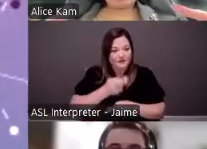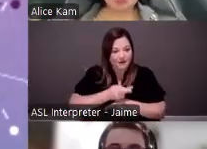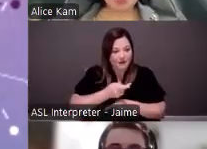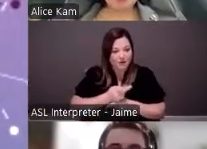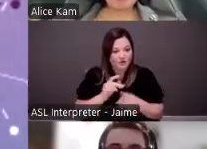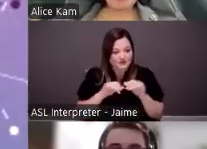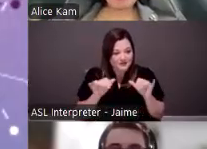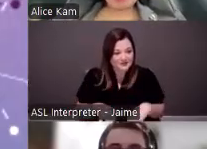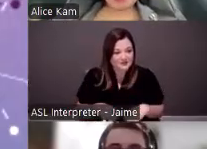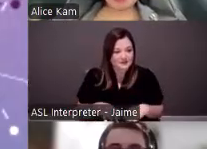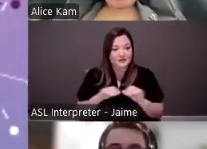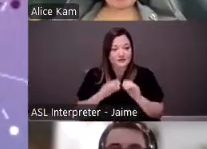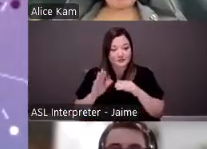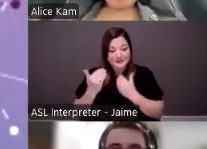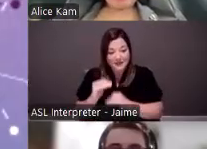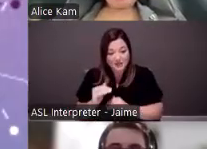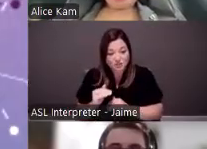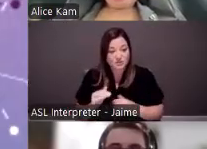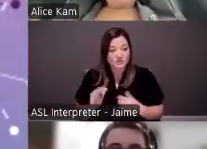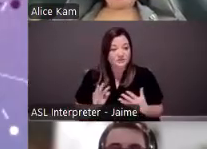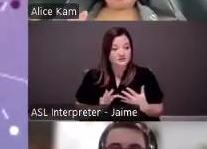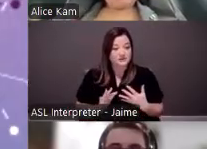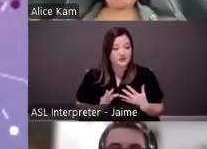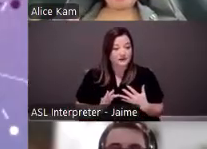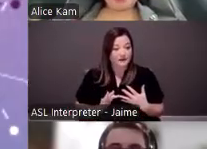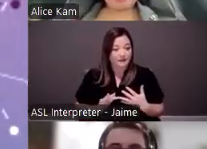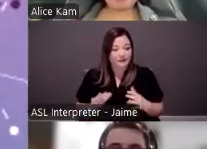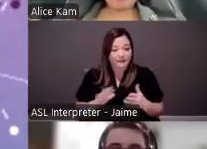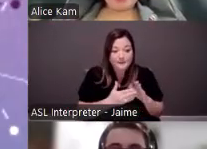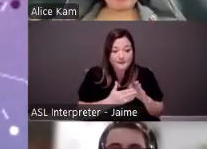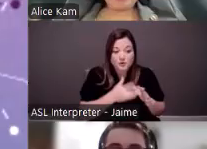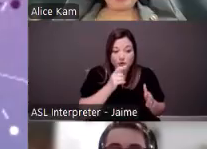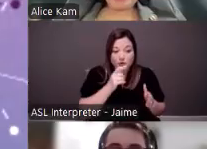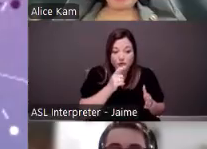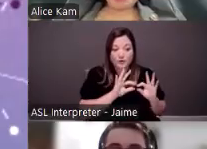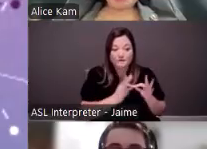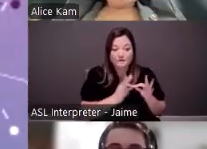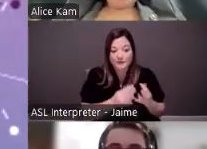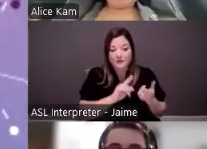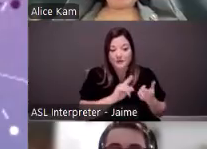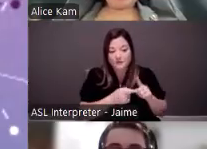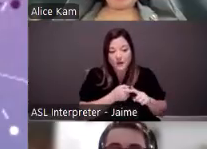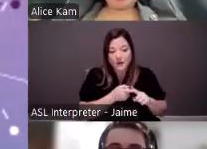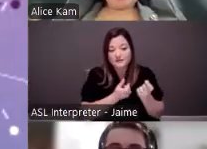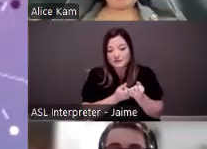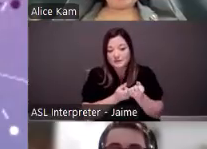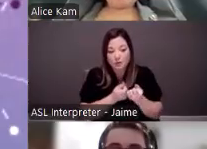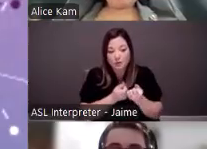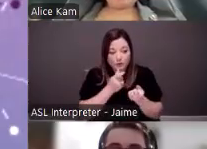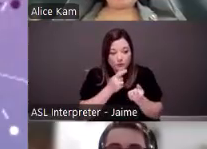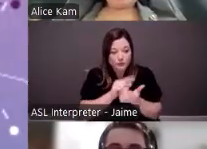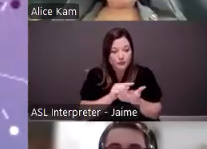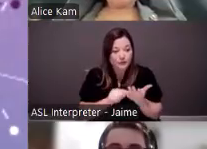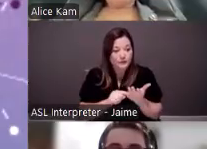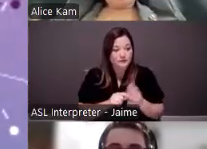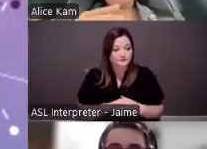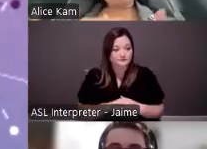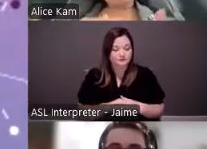system limitations. Community could be their friends and support network. Division of labors could be